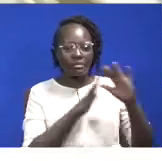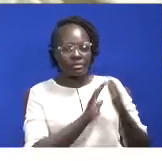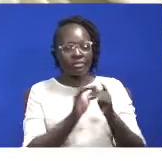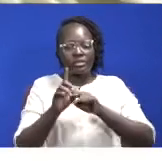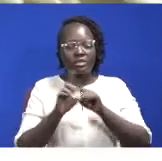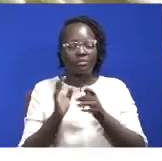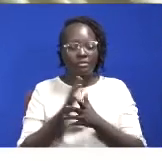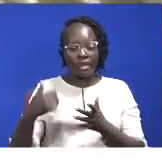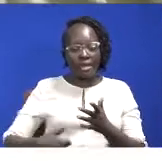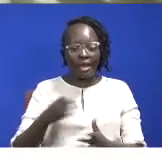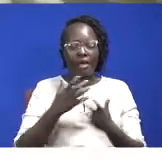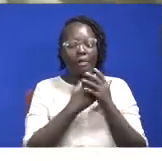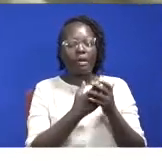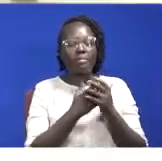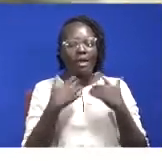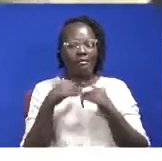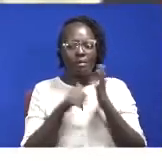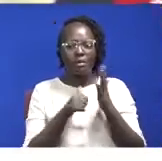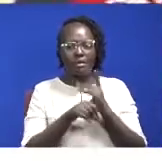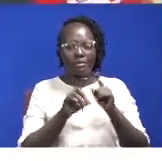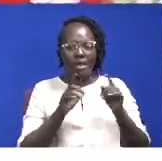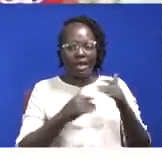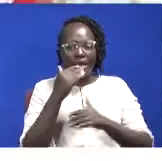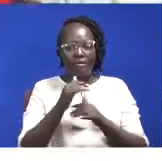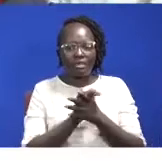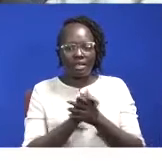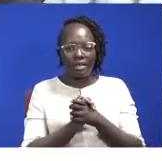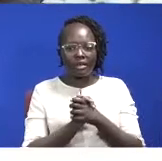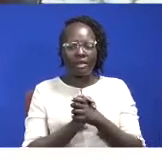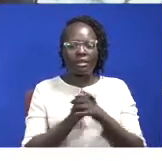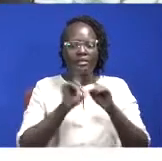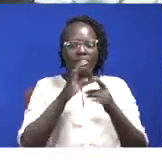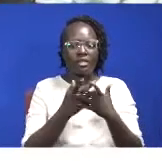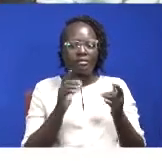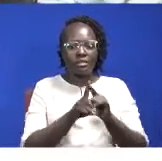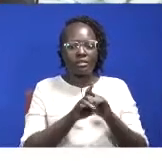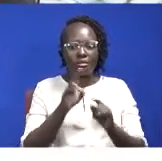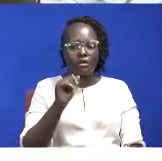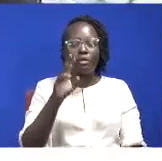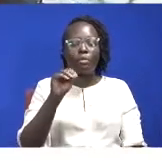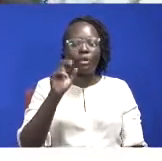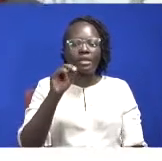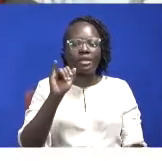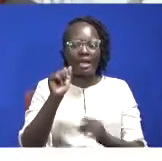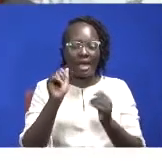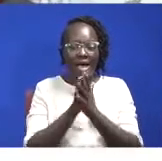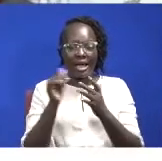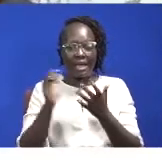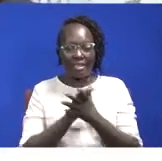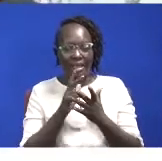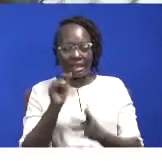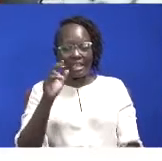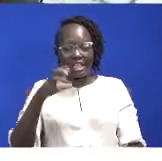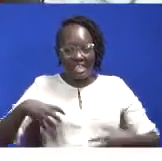Unfortunately, young Curson developed complications right after the operation, such as pneumonia, lung complications and kidney failure,